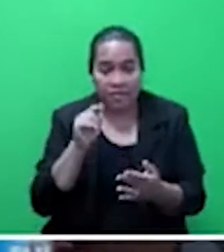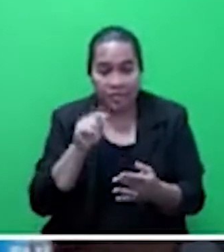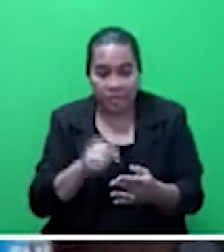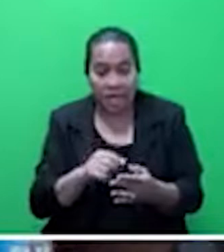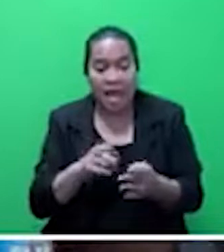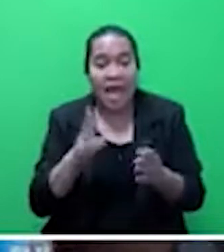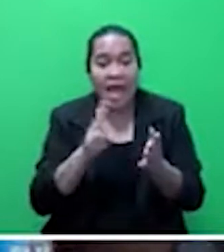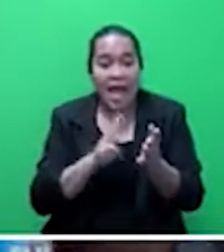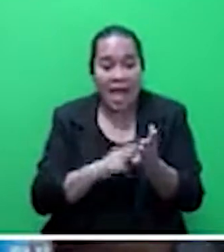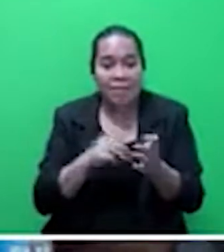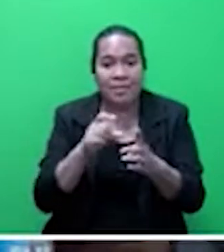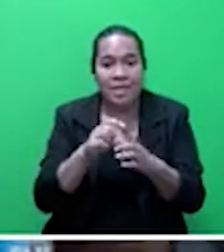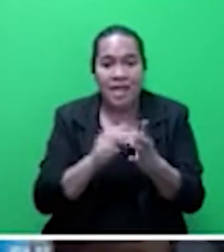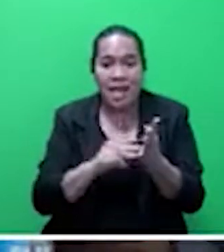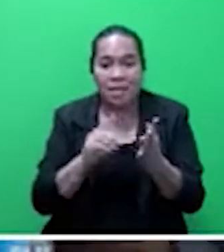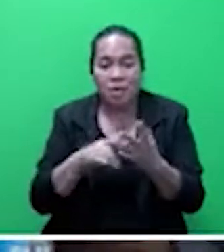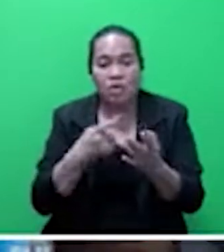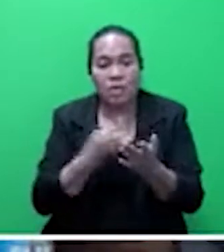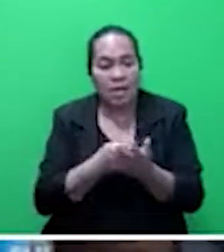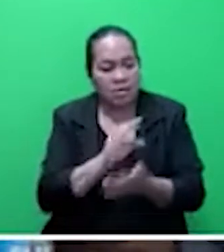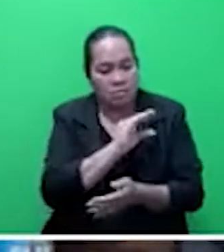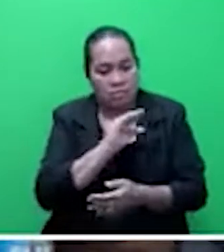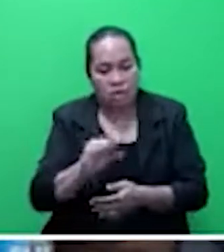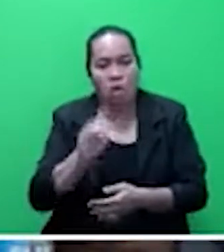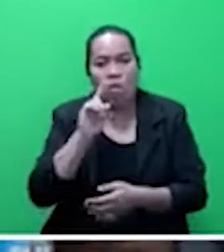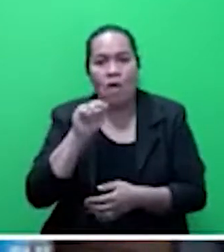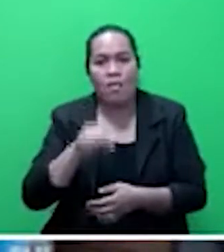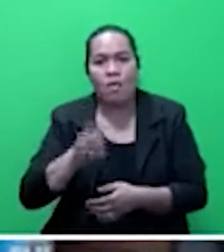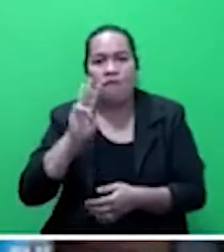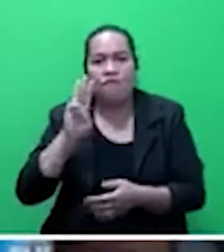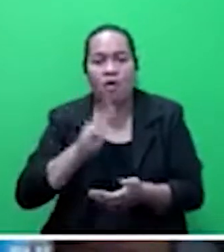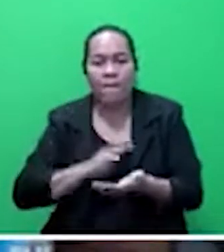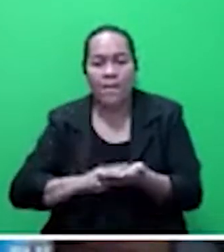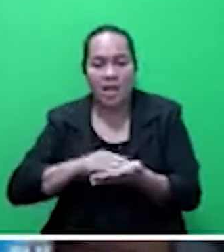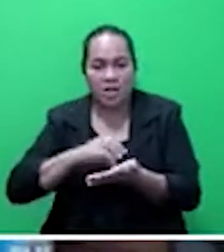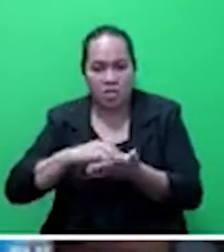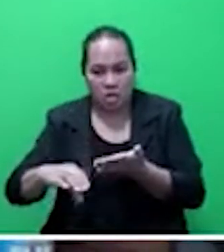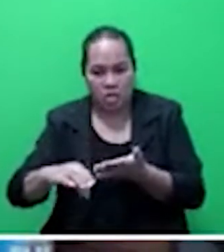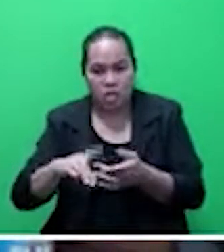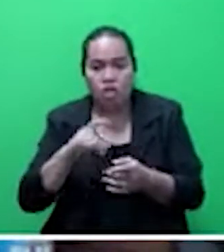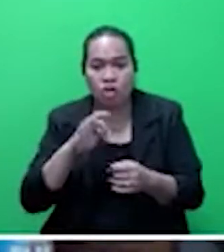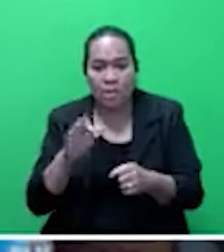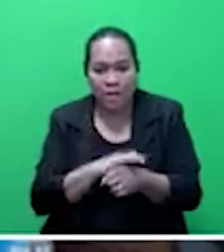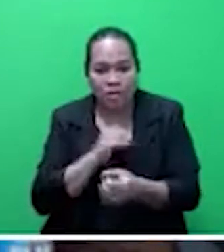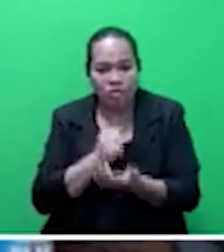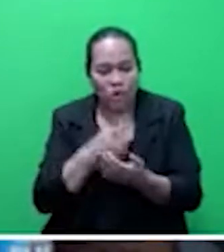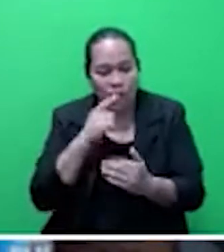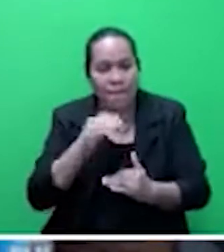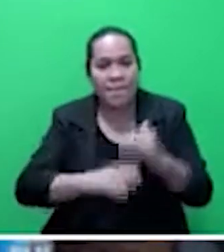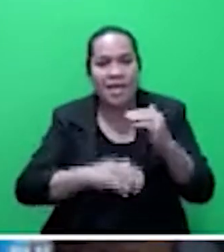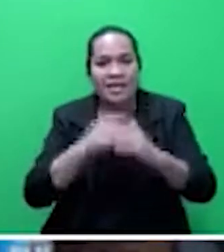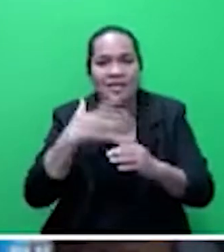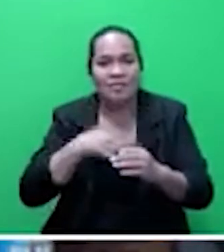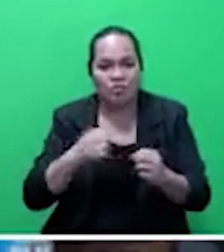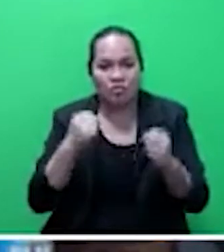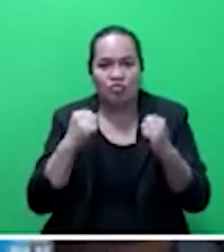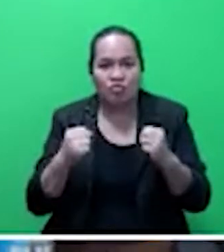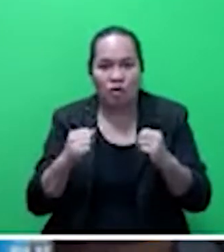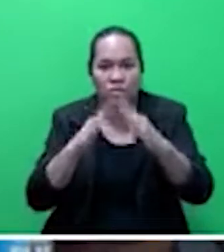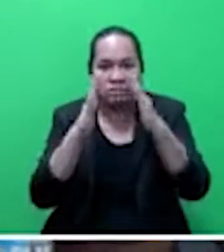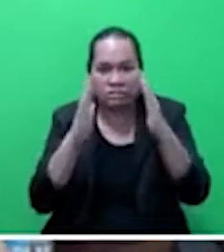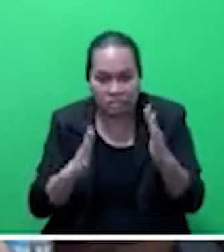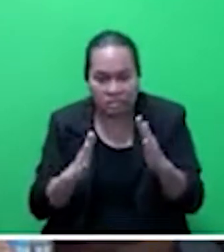NDMO has been allocated $1.4 million to ensure that we are not only building back better, but building forward better